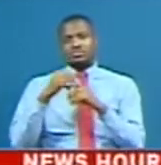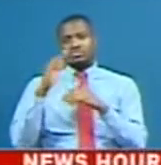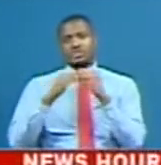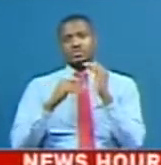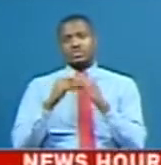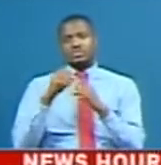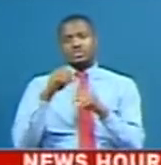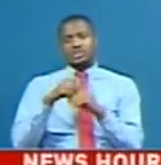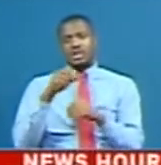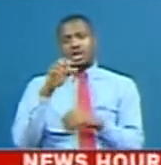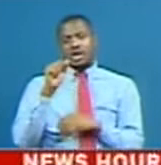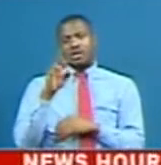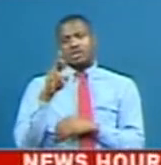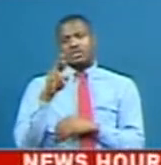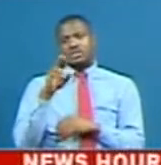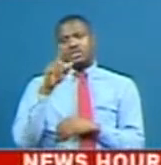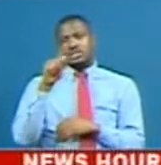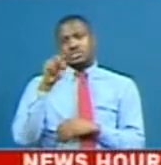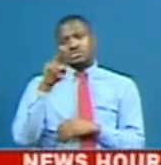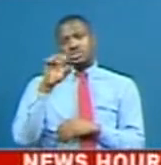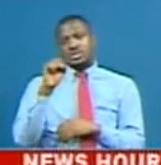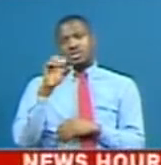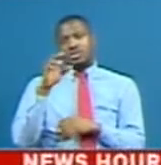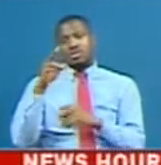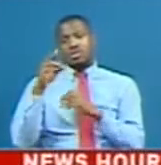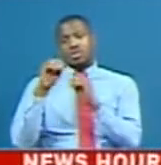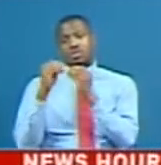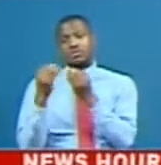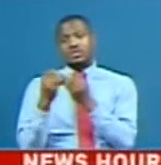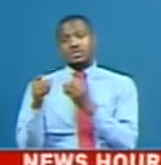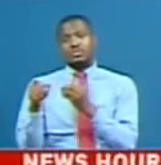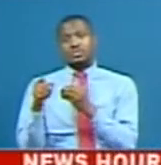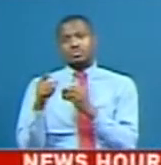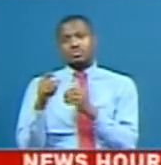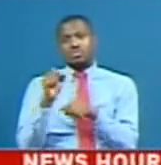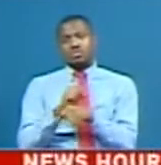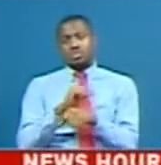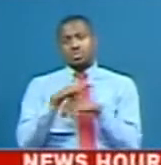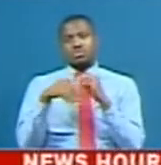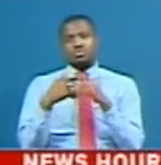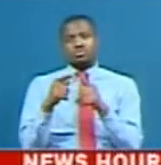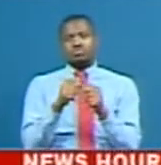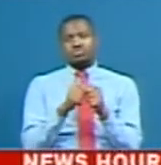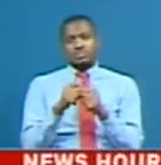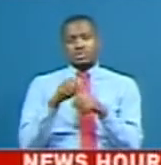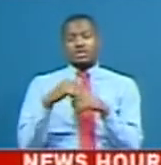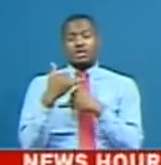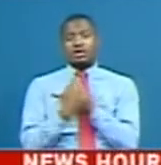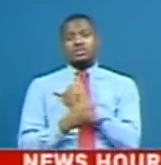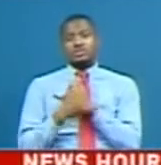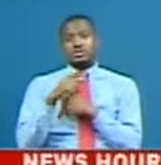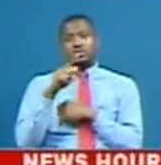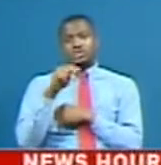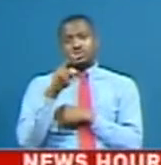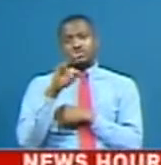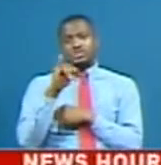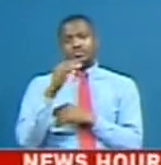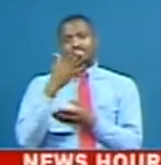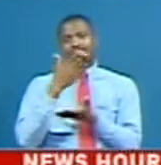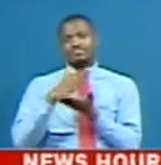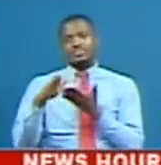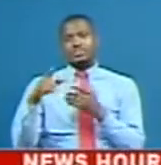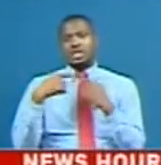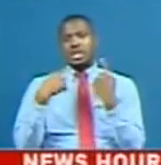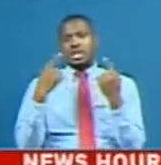building in Accra. The TUC hall serves as the office complex for all worker unions in the country, but the TUC has rejected